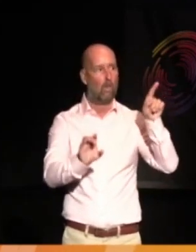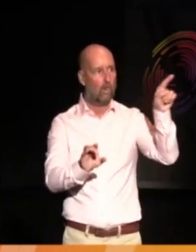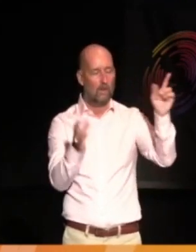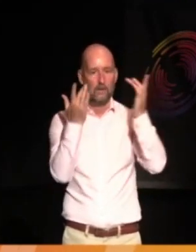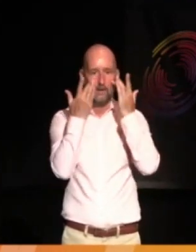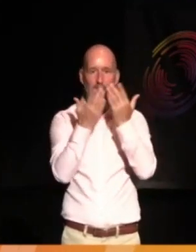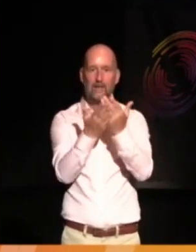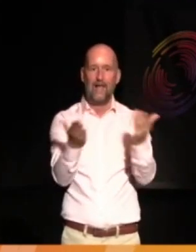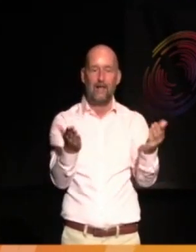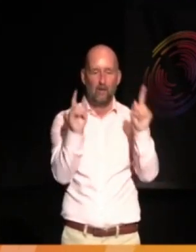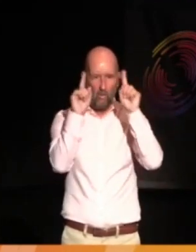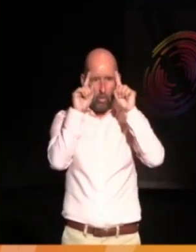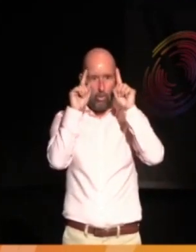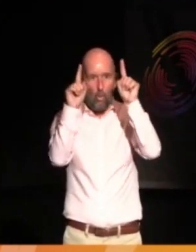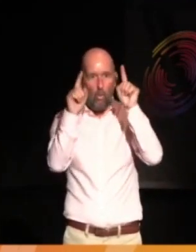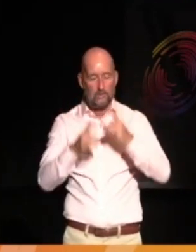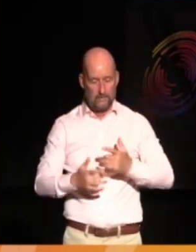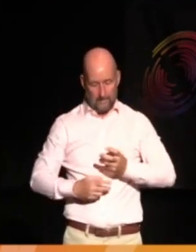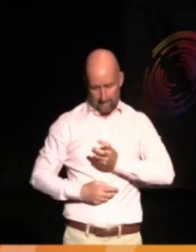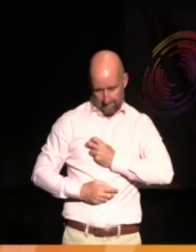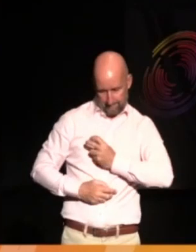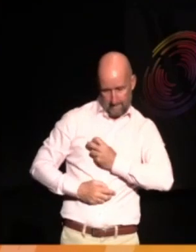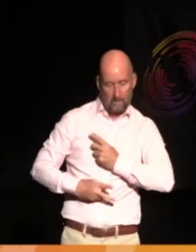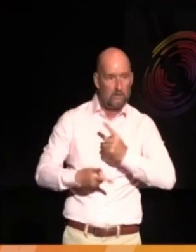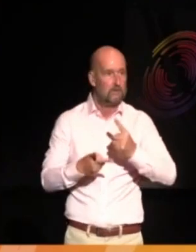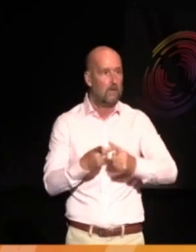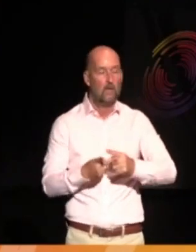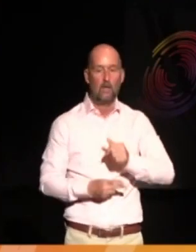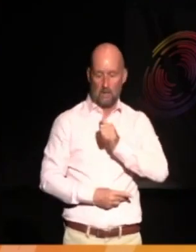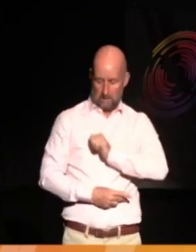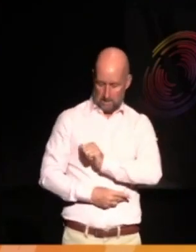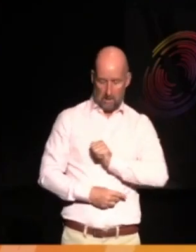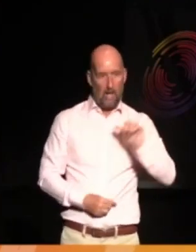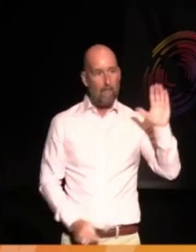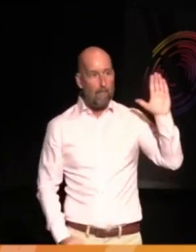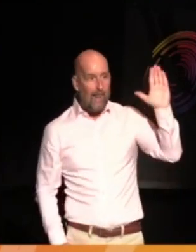your thoughts, your fears, your pledges, your rants.